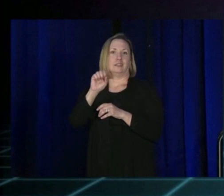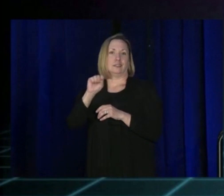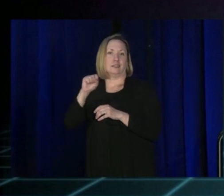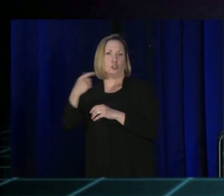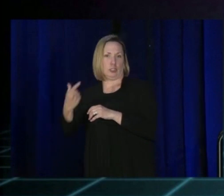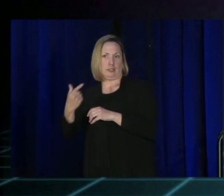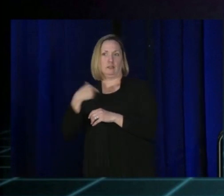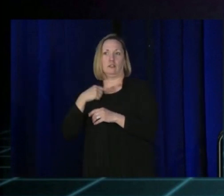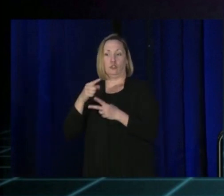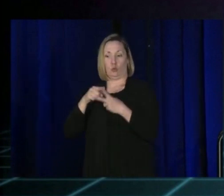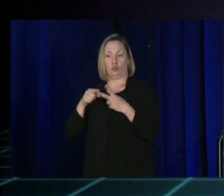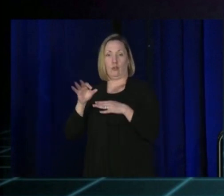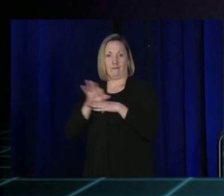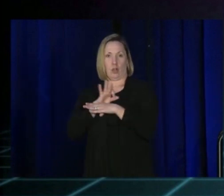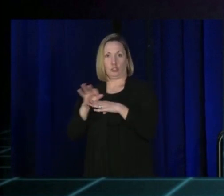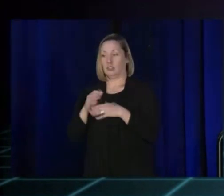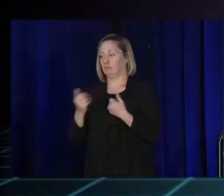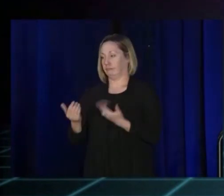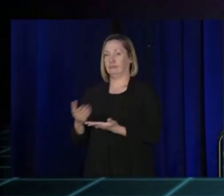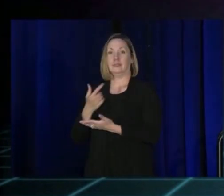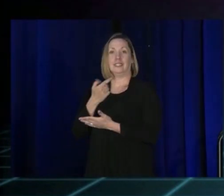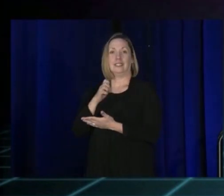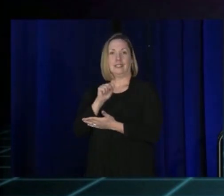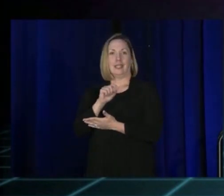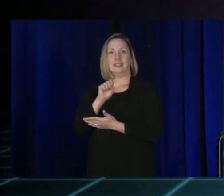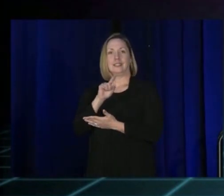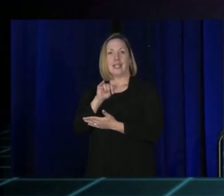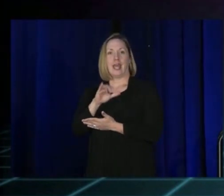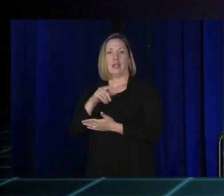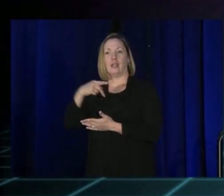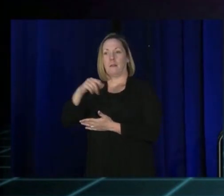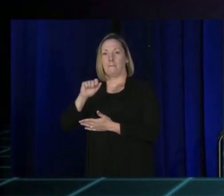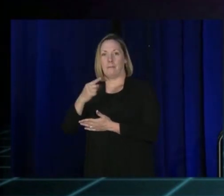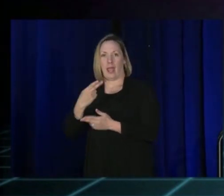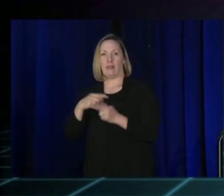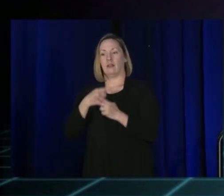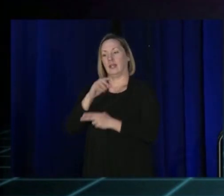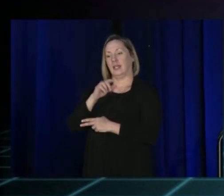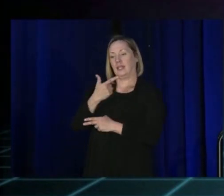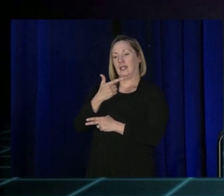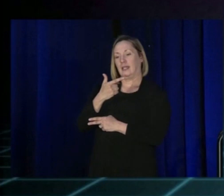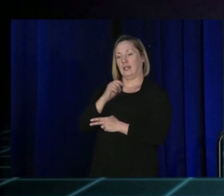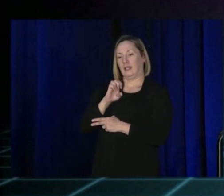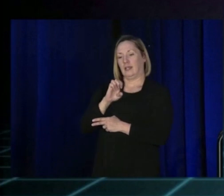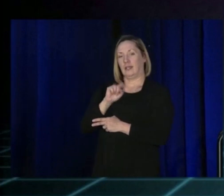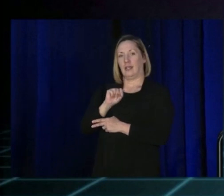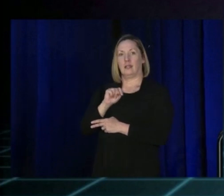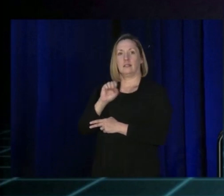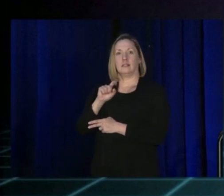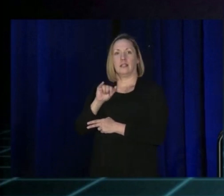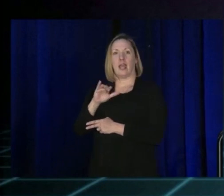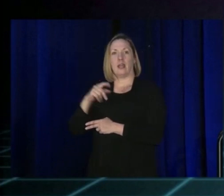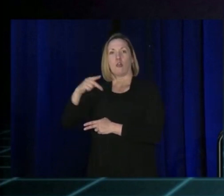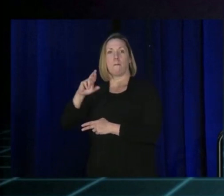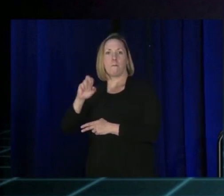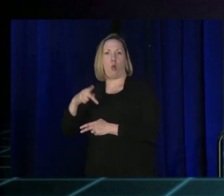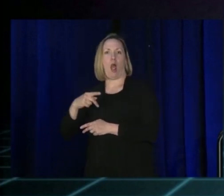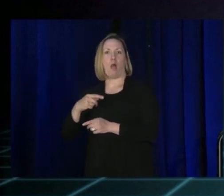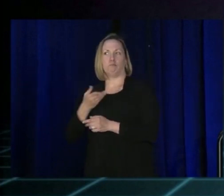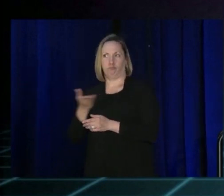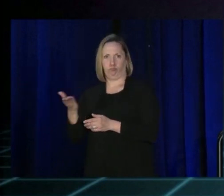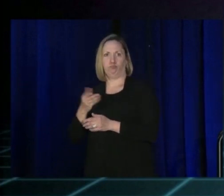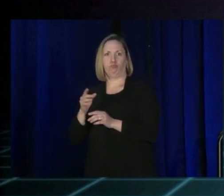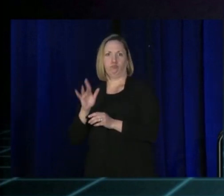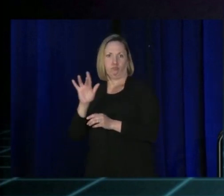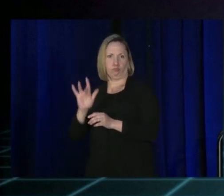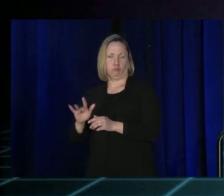component, get static paths, get static props, will help with that. And I also included the fallback property